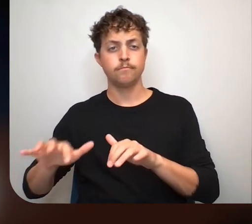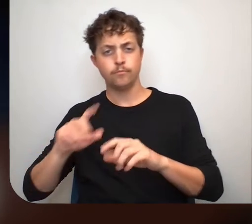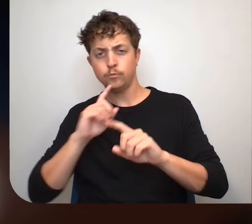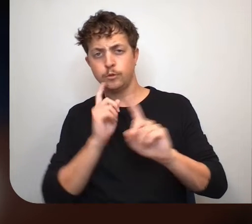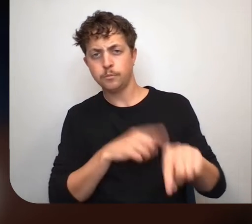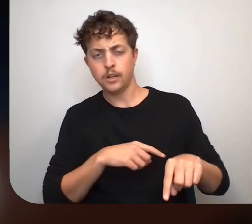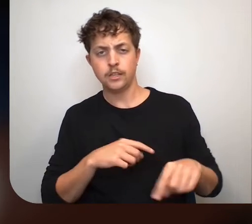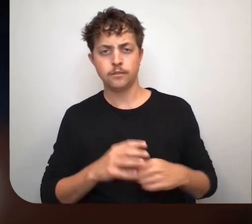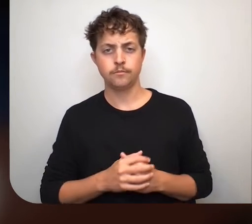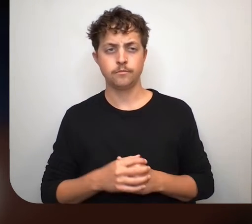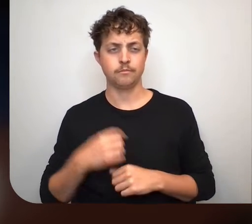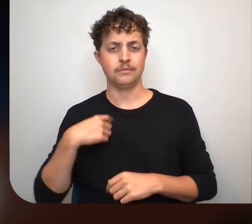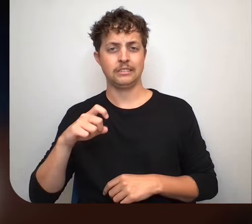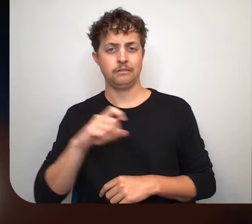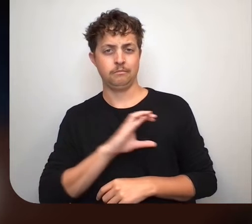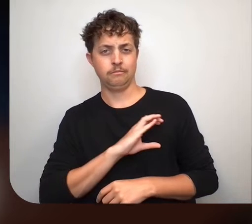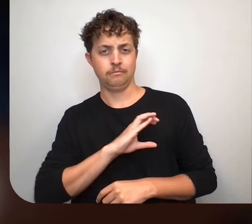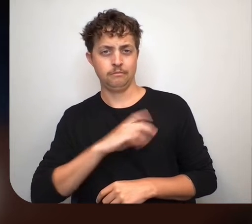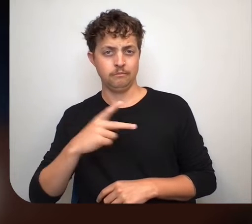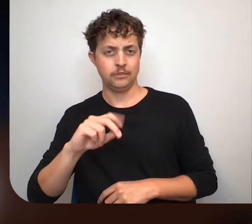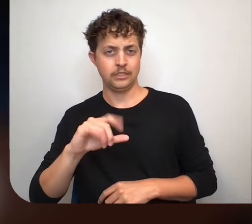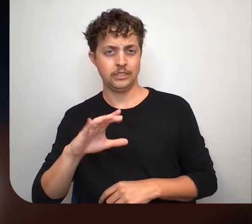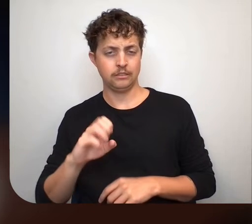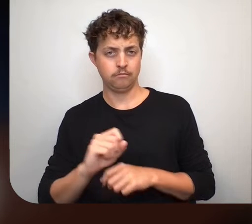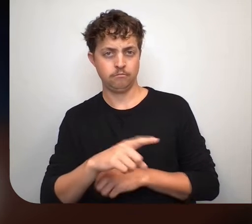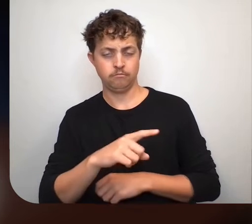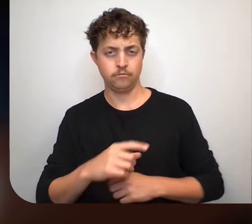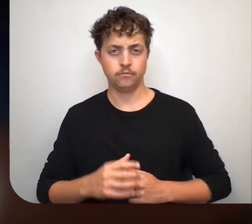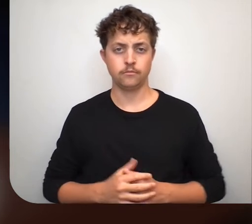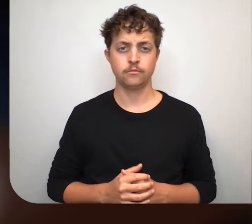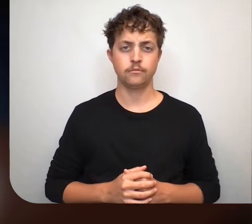with your braille keyboard. You reply, police.